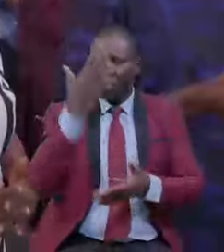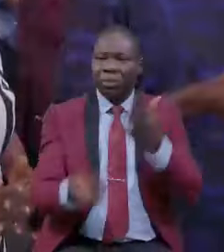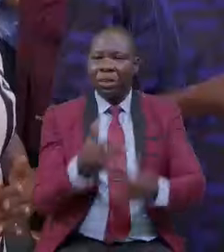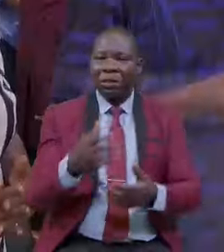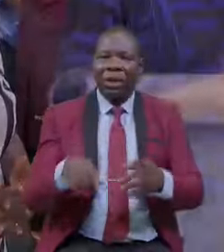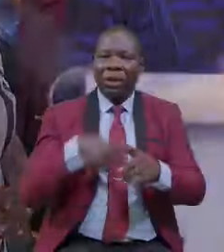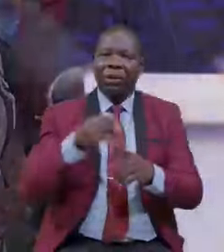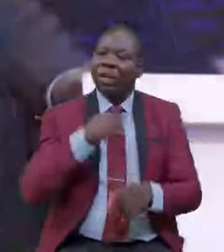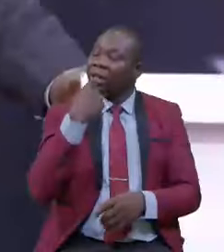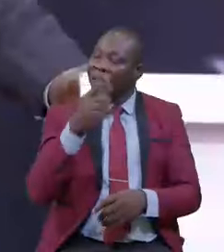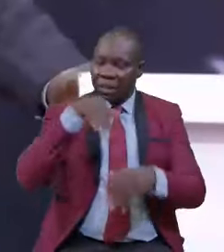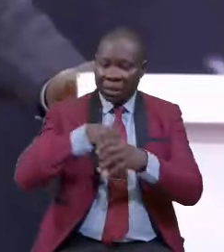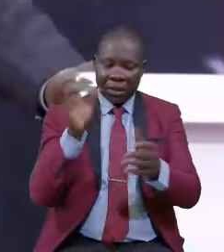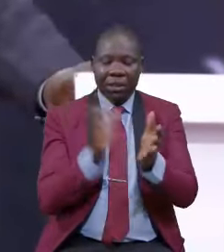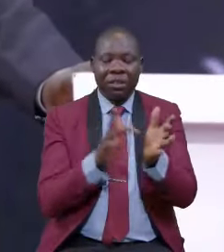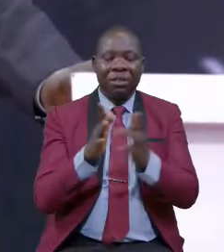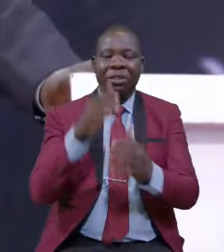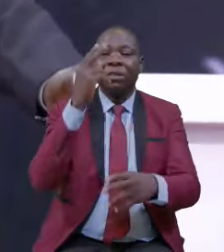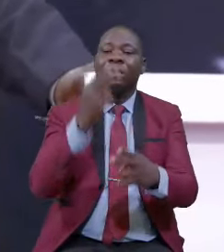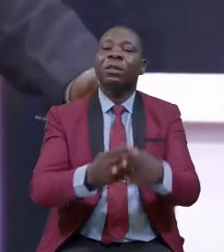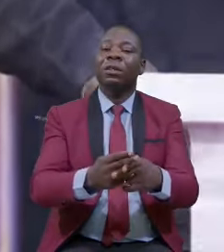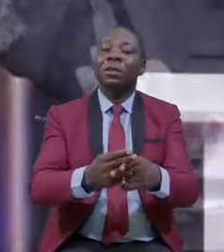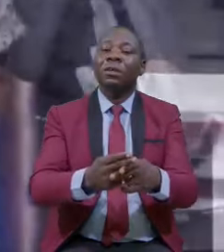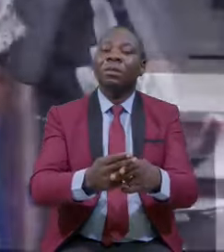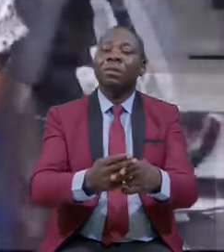I pray, and it happens.